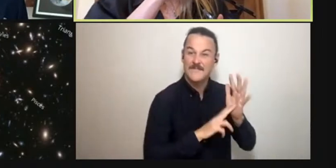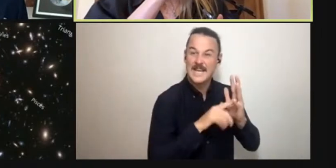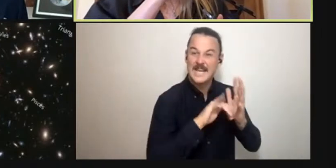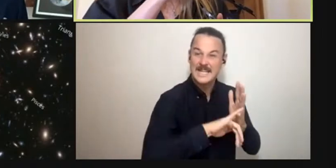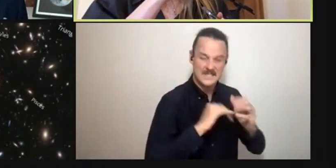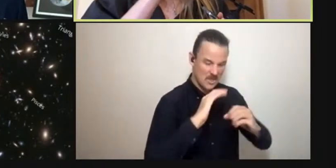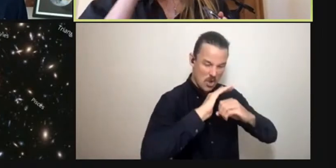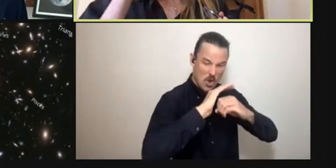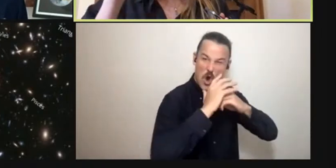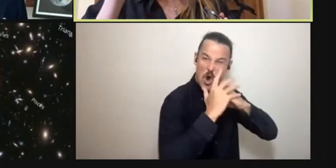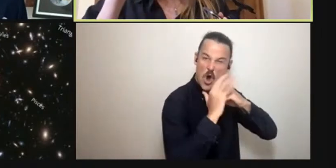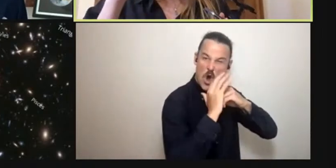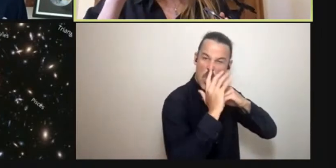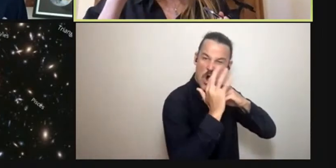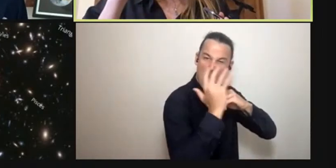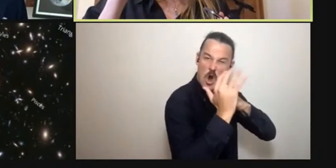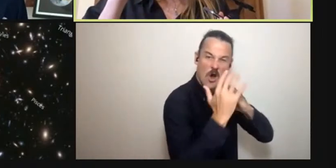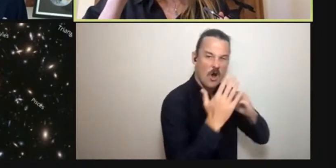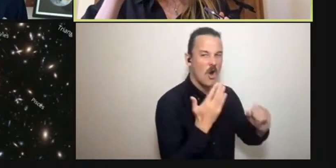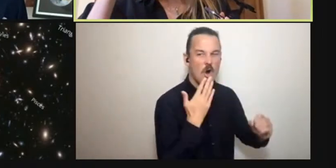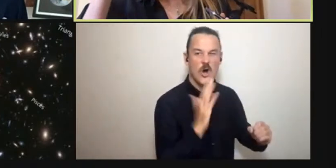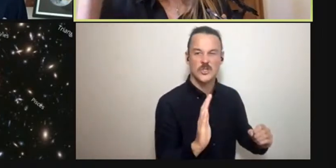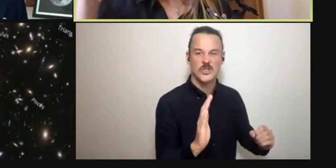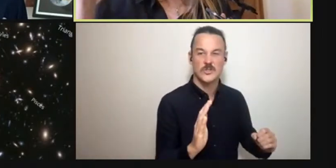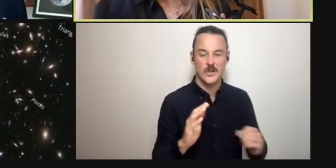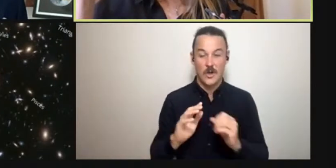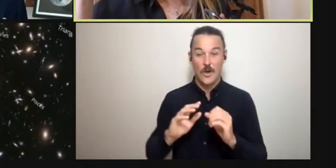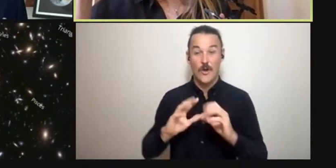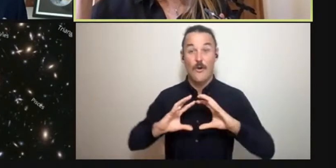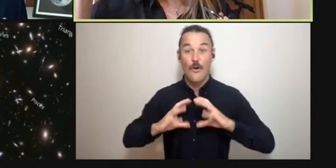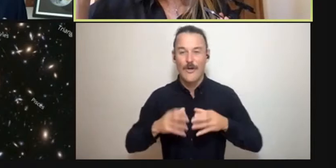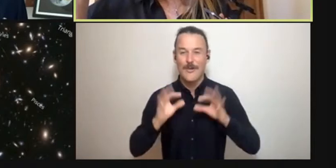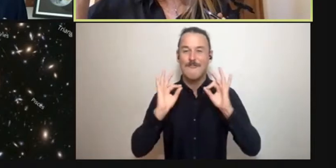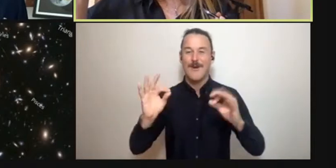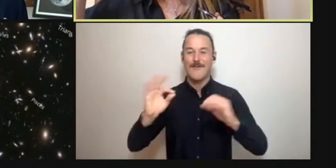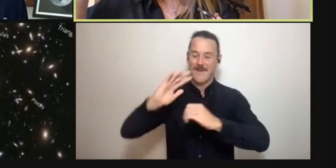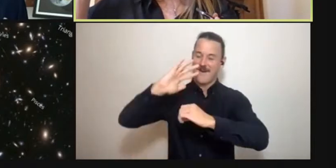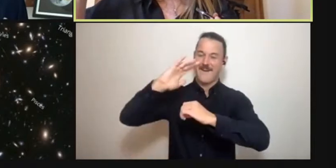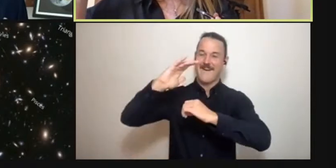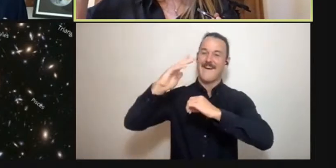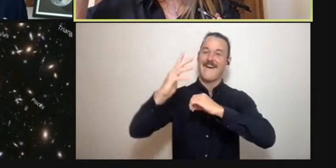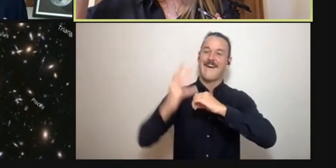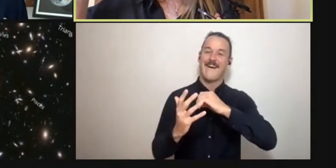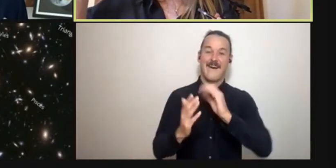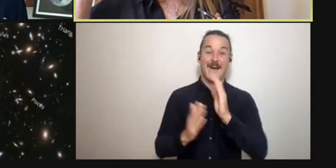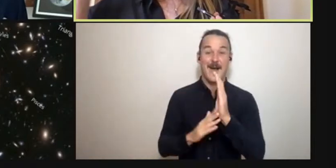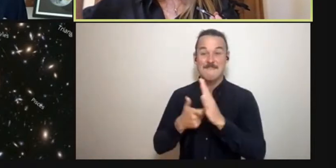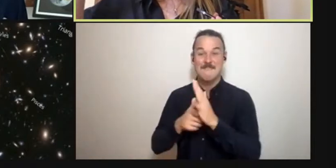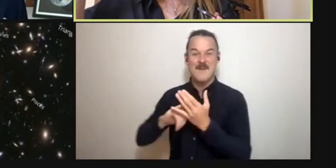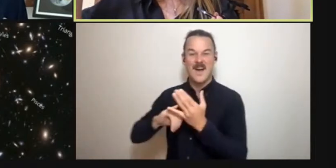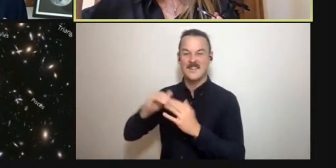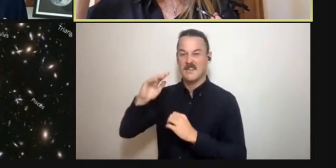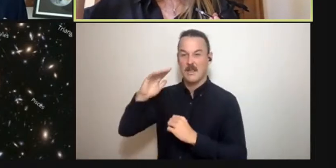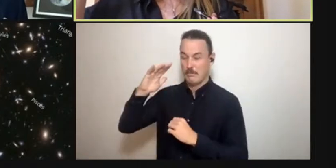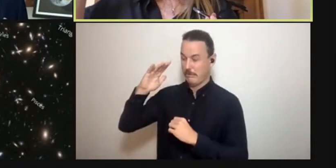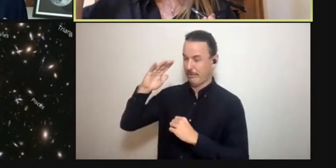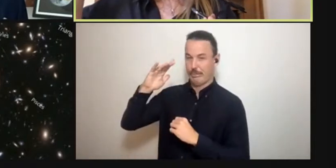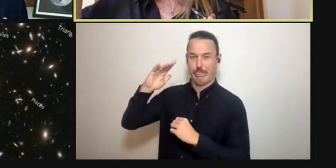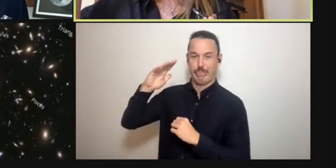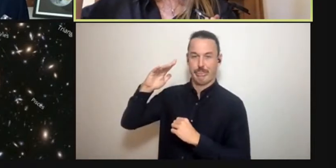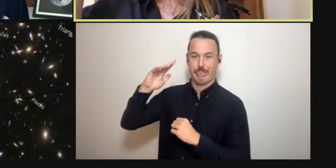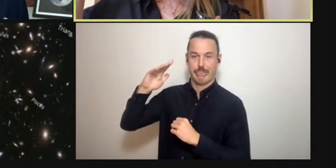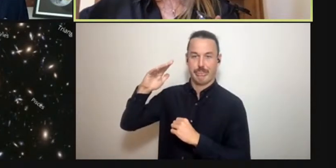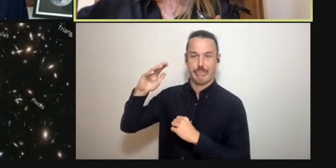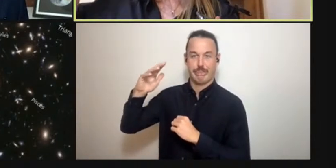too thick. Earth just right. Mars, not a lot of magnetic field, not a lot of atmosphere, probably pretty